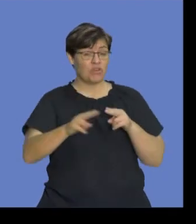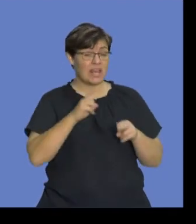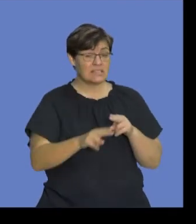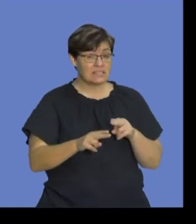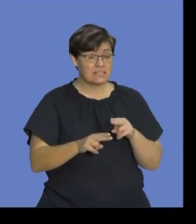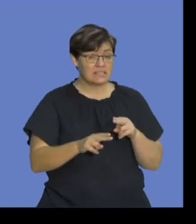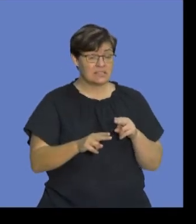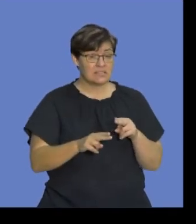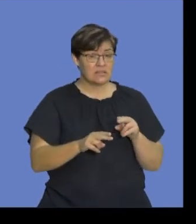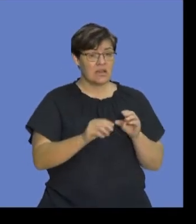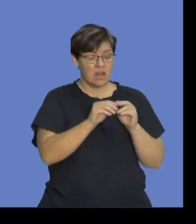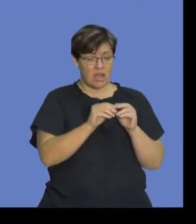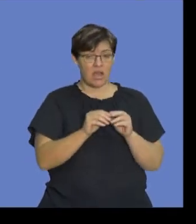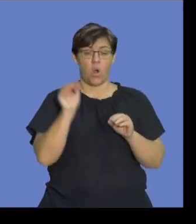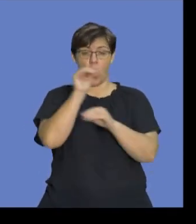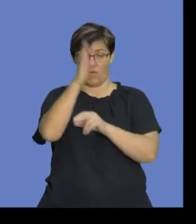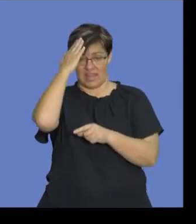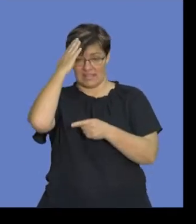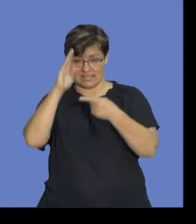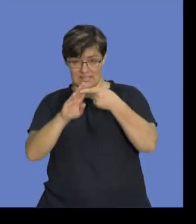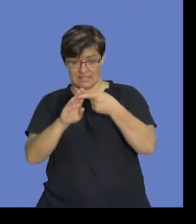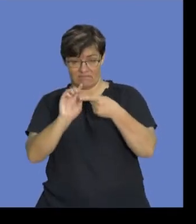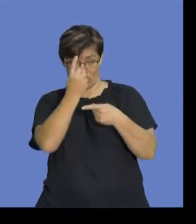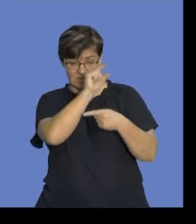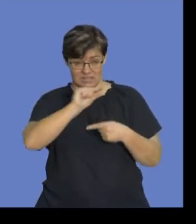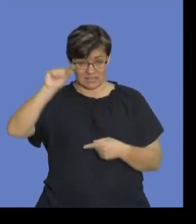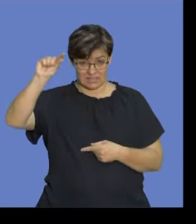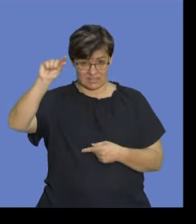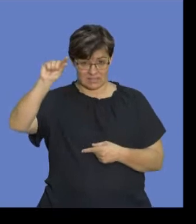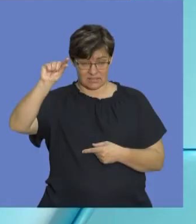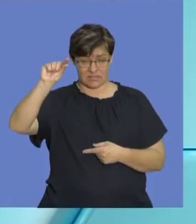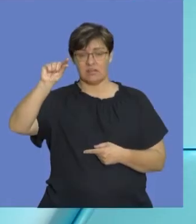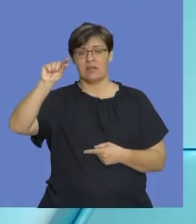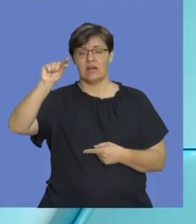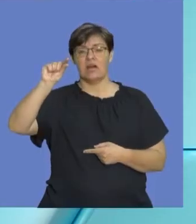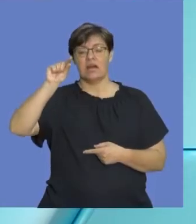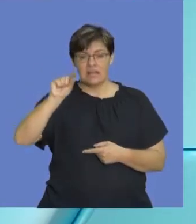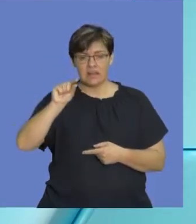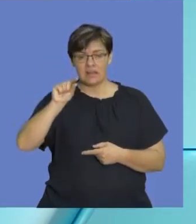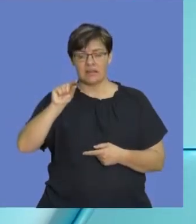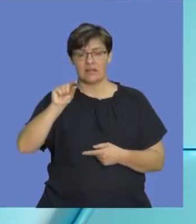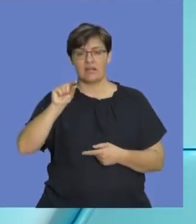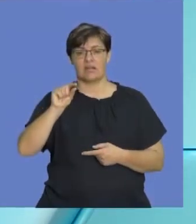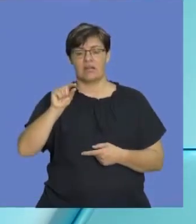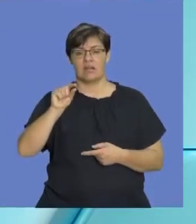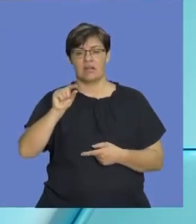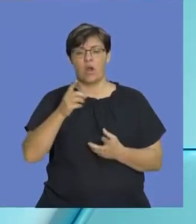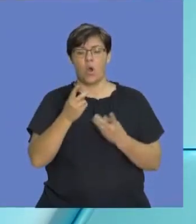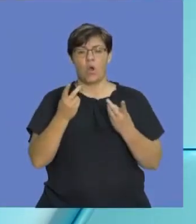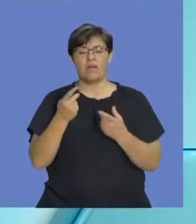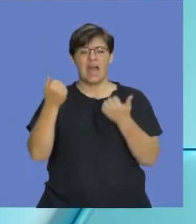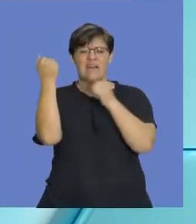your factory overheads first, where you then accumulate all your